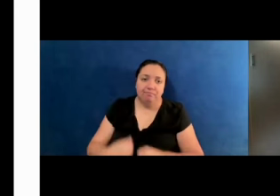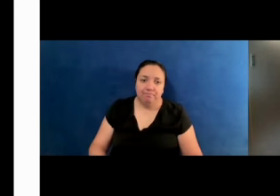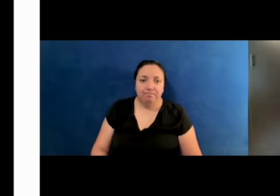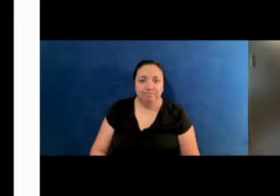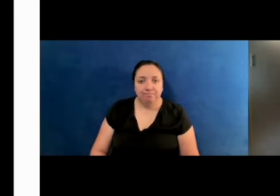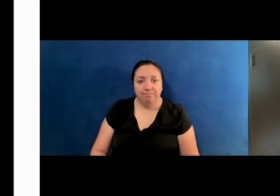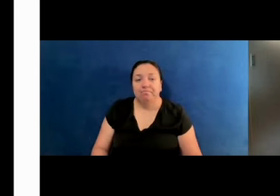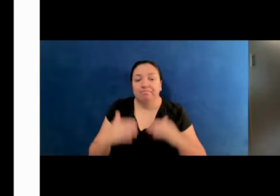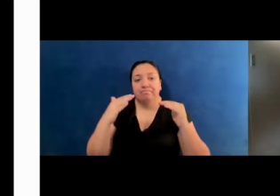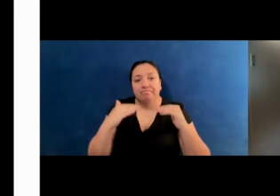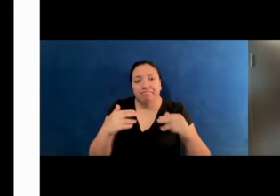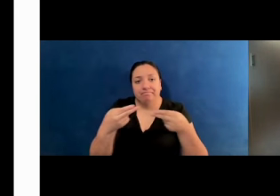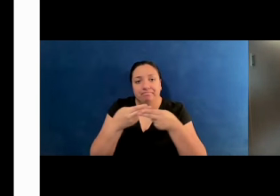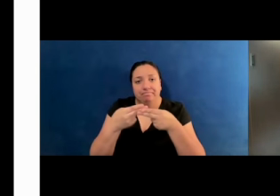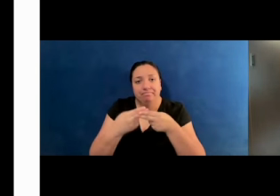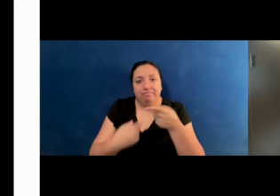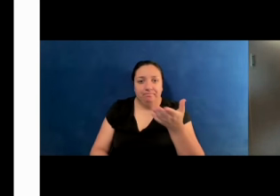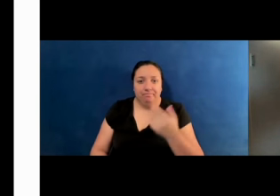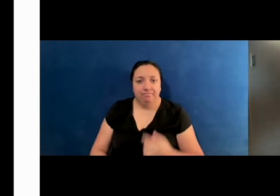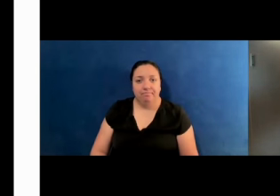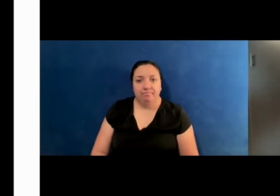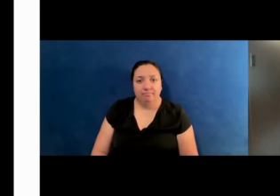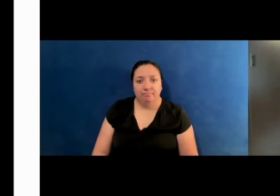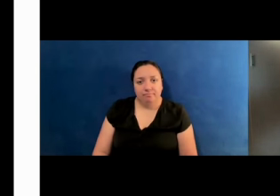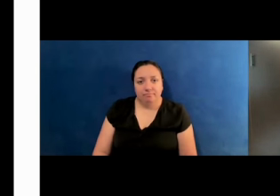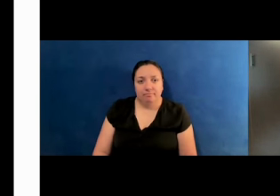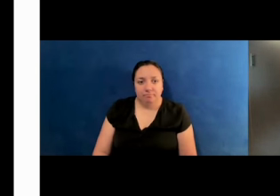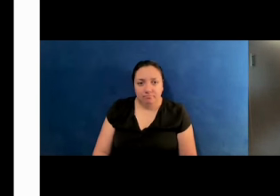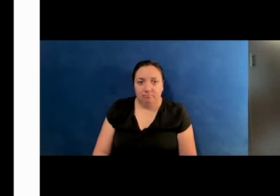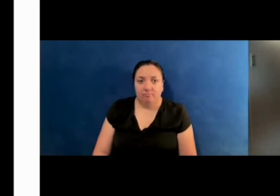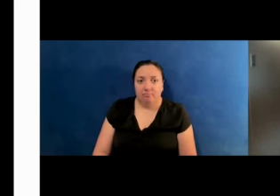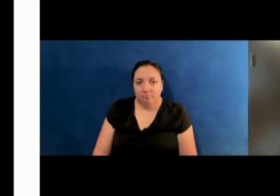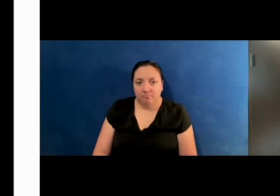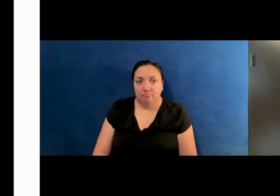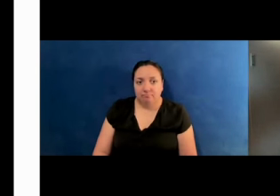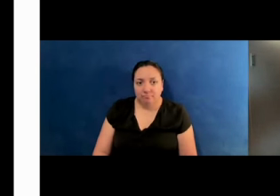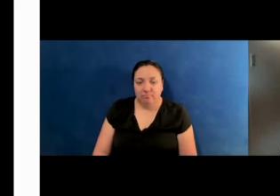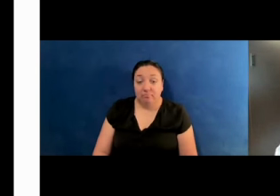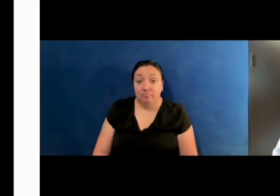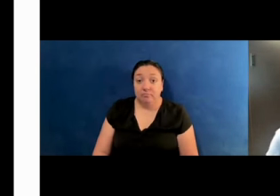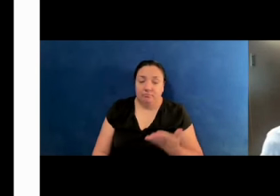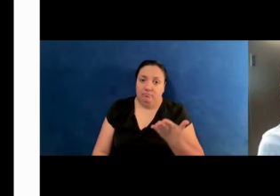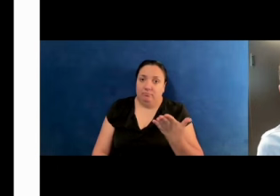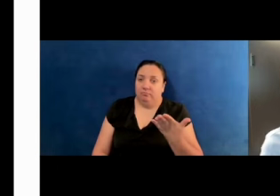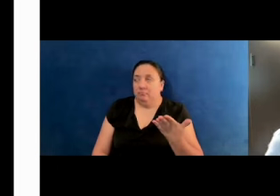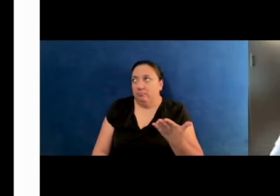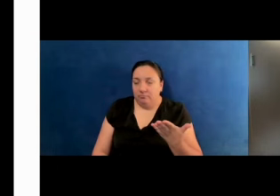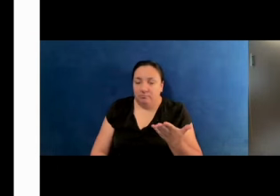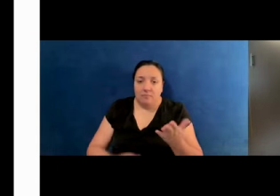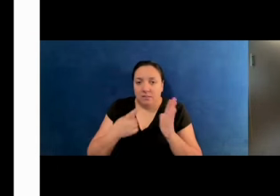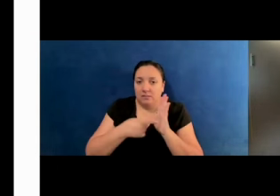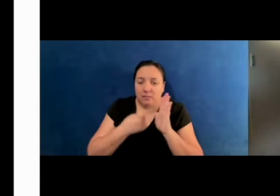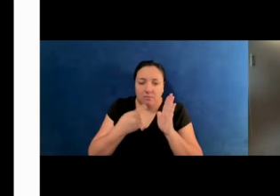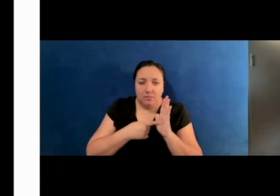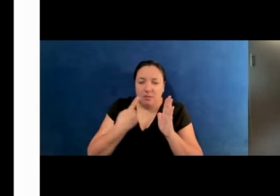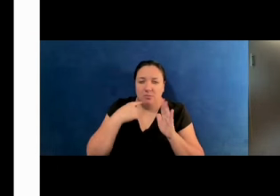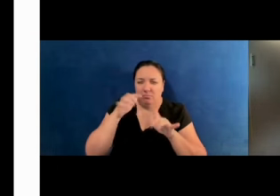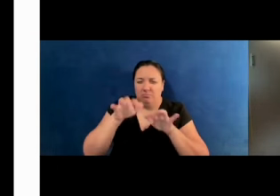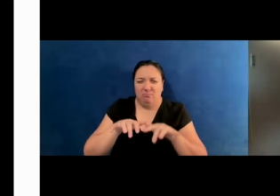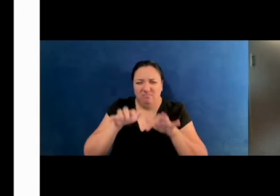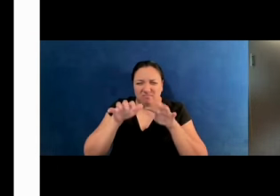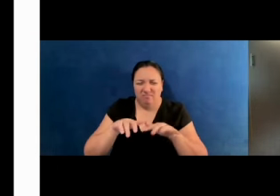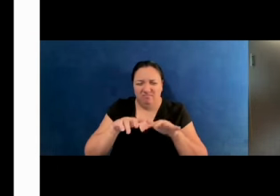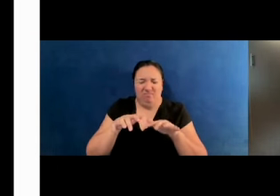If we could go to the next slide. Something I'd like to identify here is sometimes you're going to run into some real interesting things as